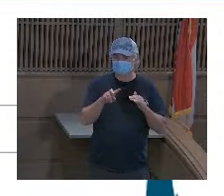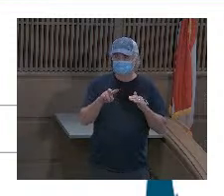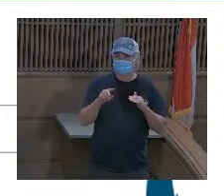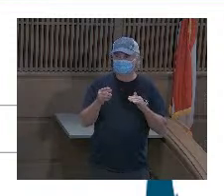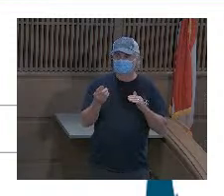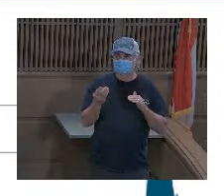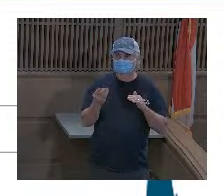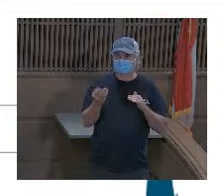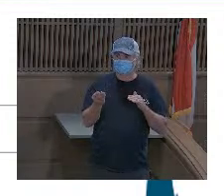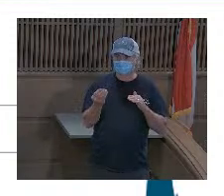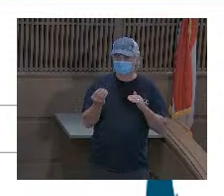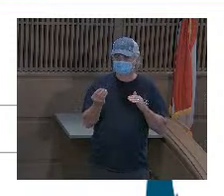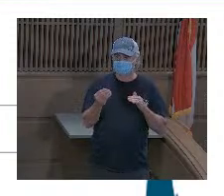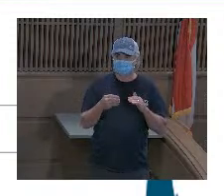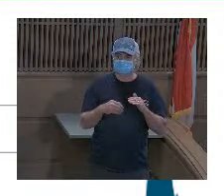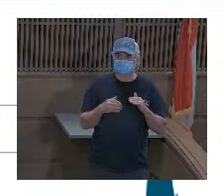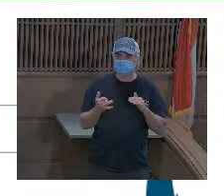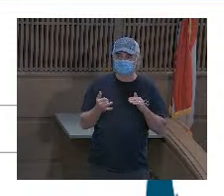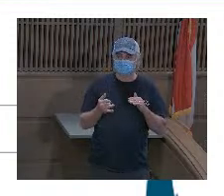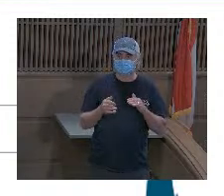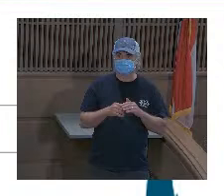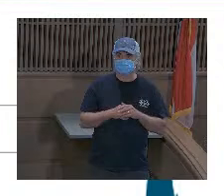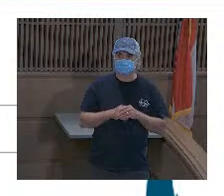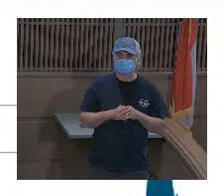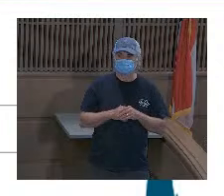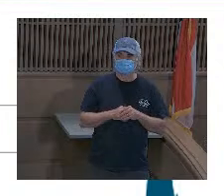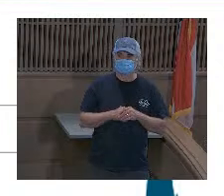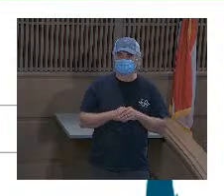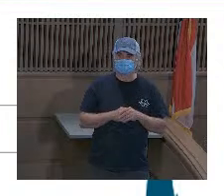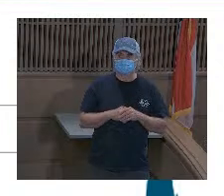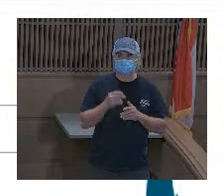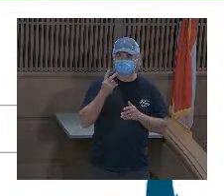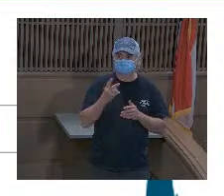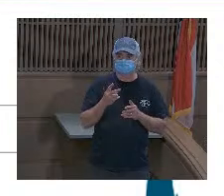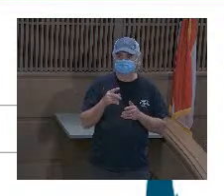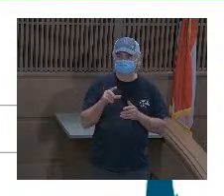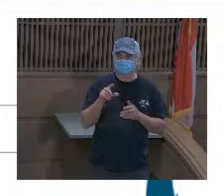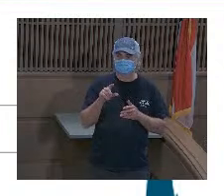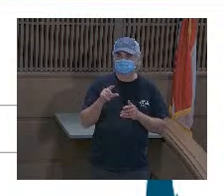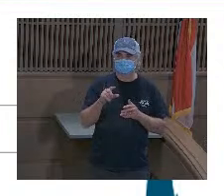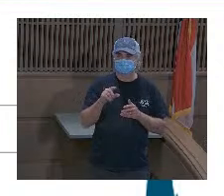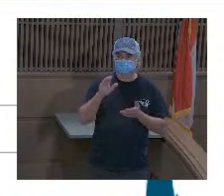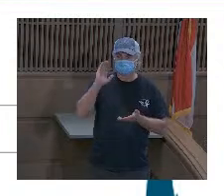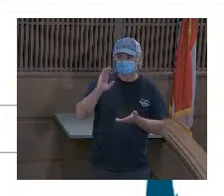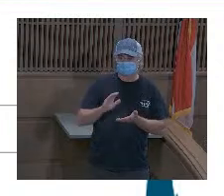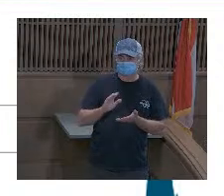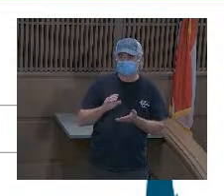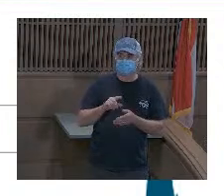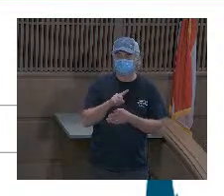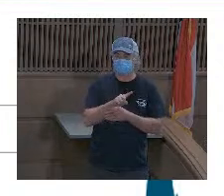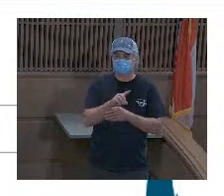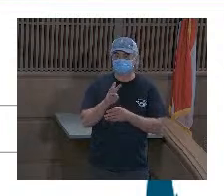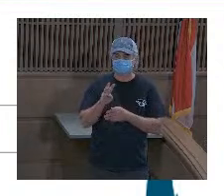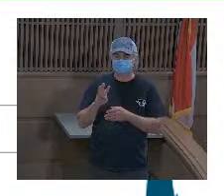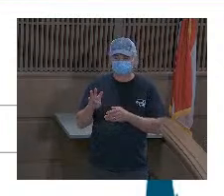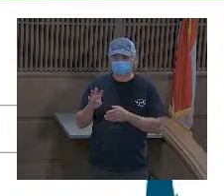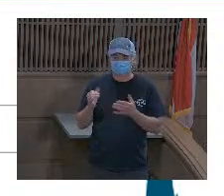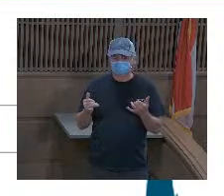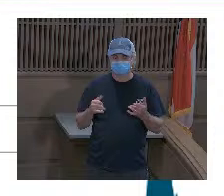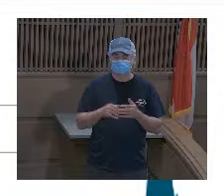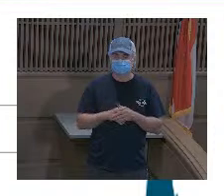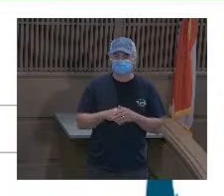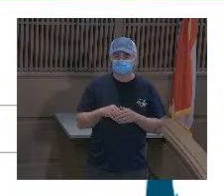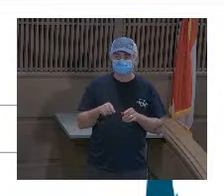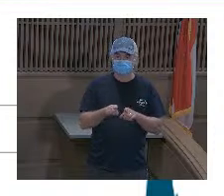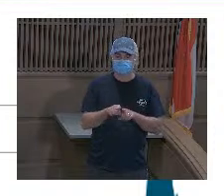162 today in our Phoebe Health systems. That's a 24% decrease. You can also see, though, that as the mayor pointed